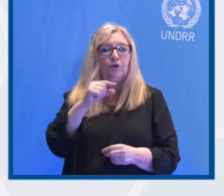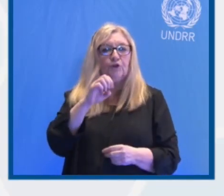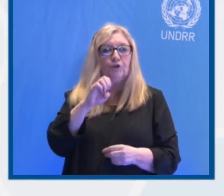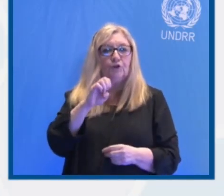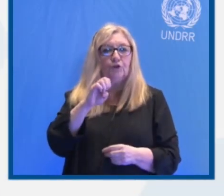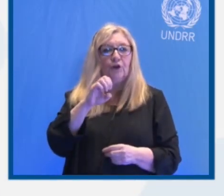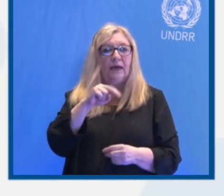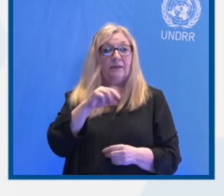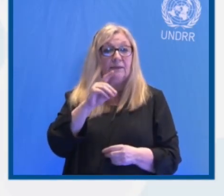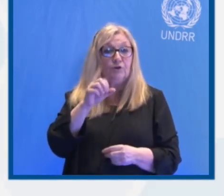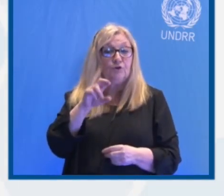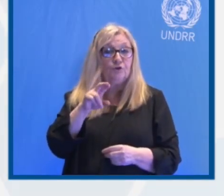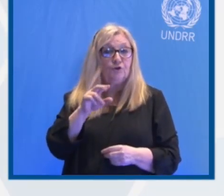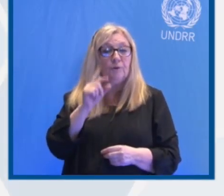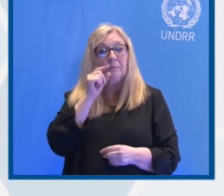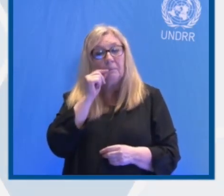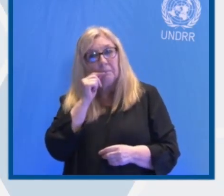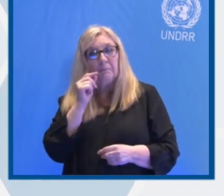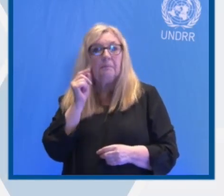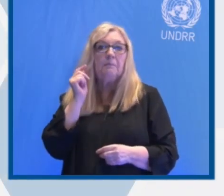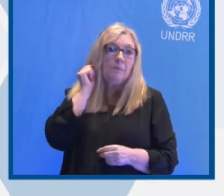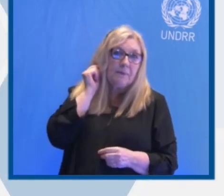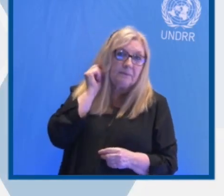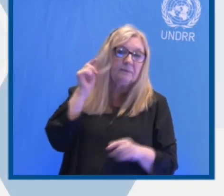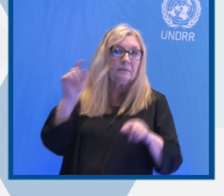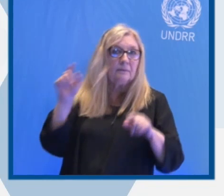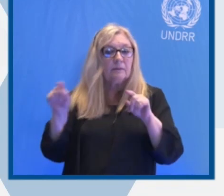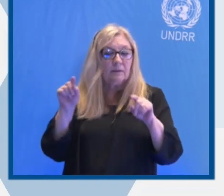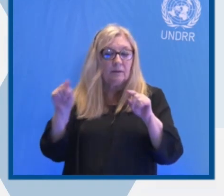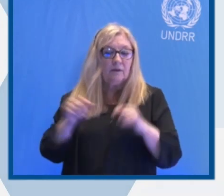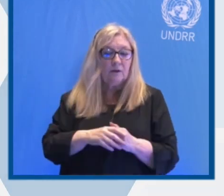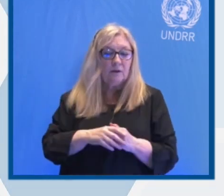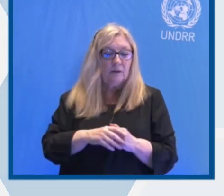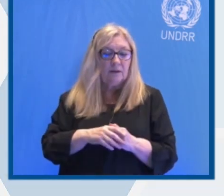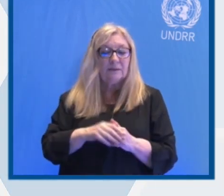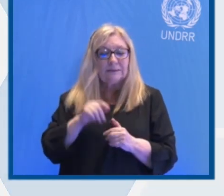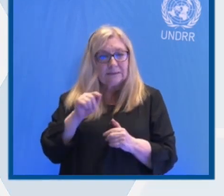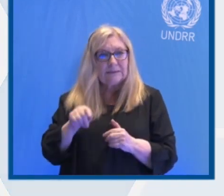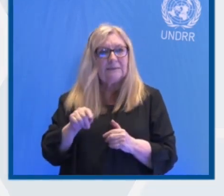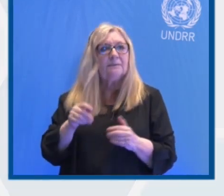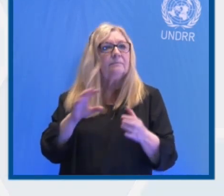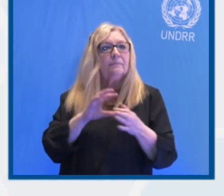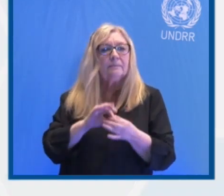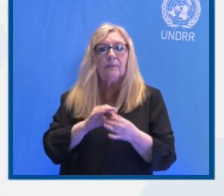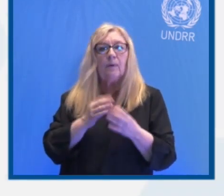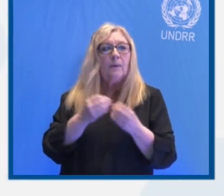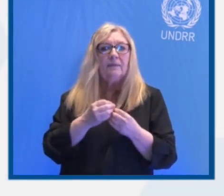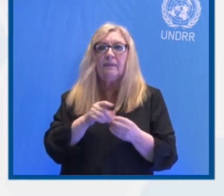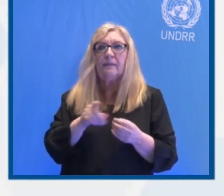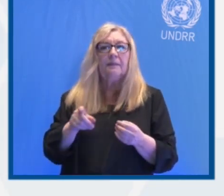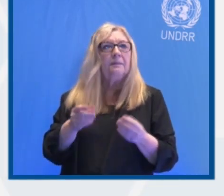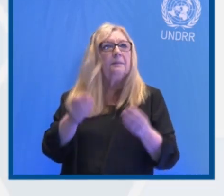of bringing this into education level, so that people learn it right away from school. They get to know